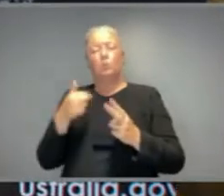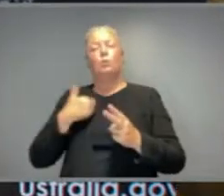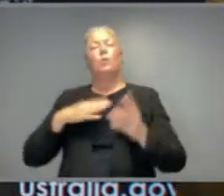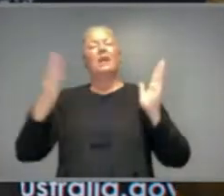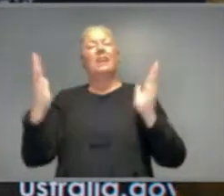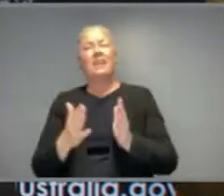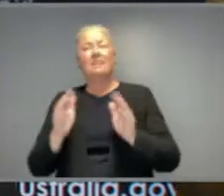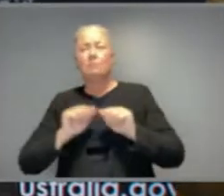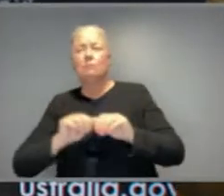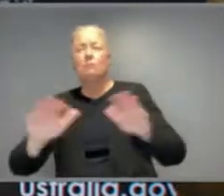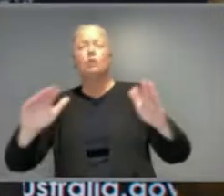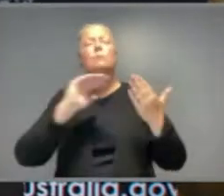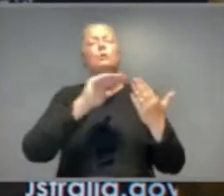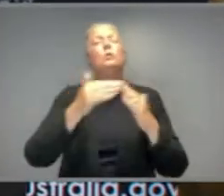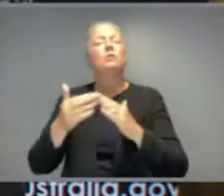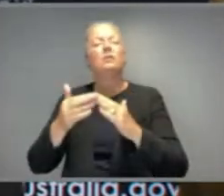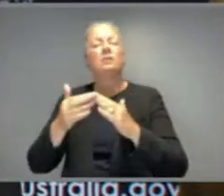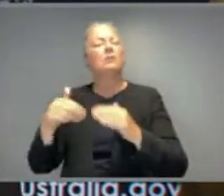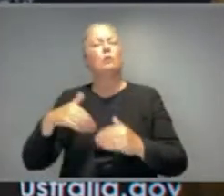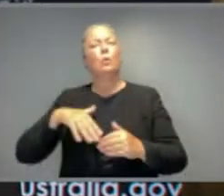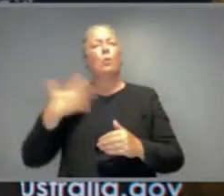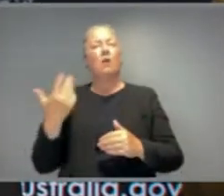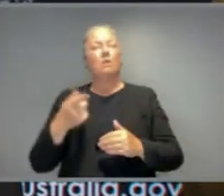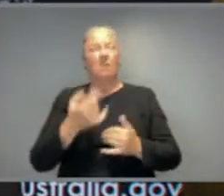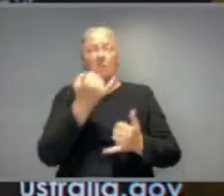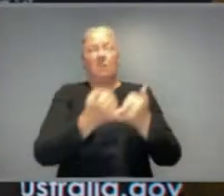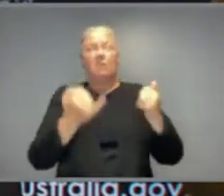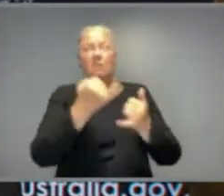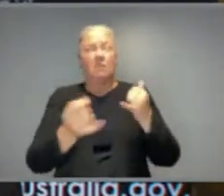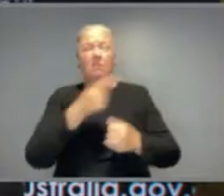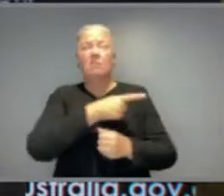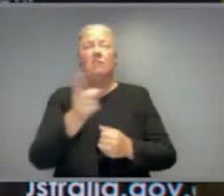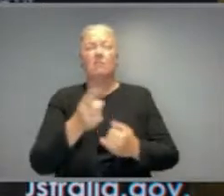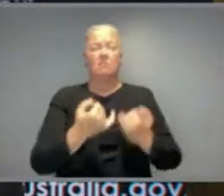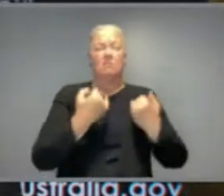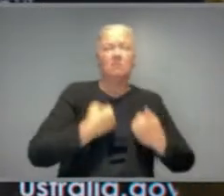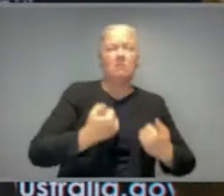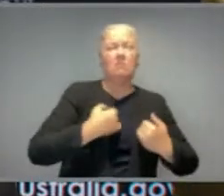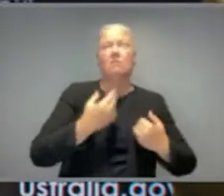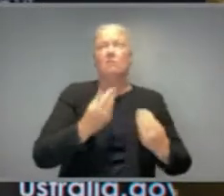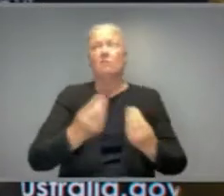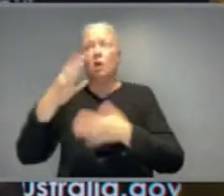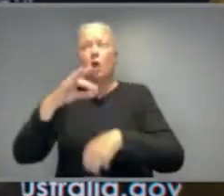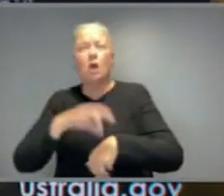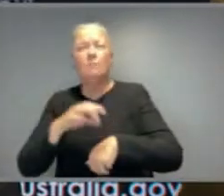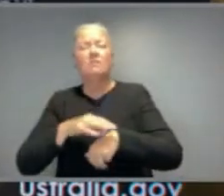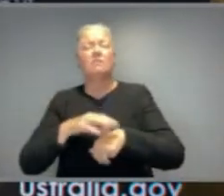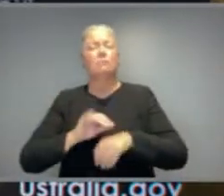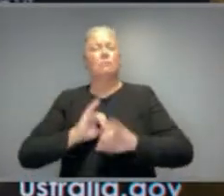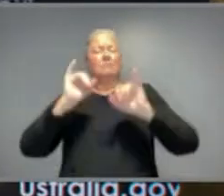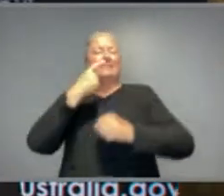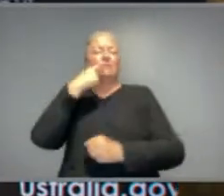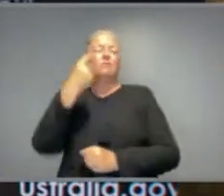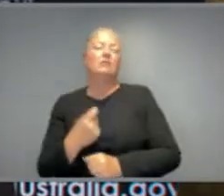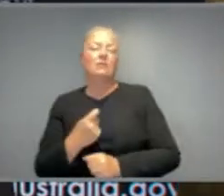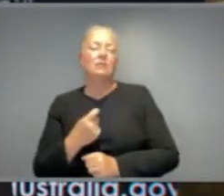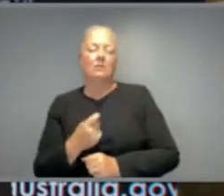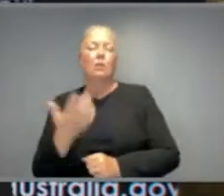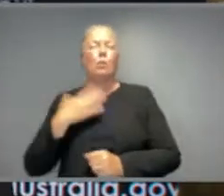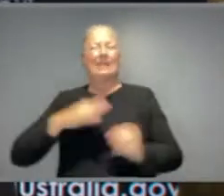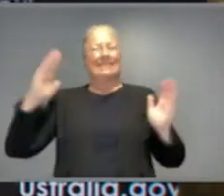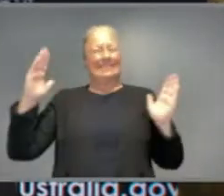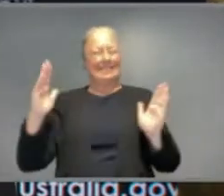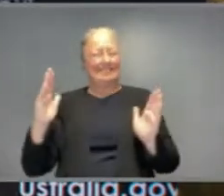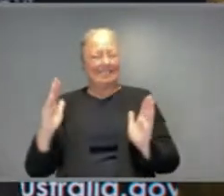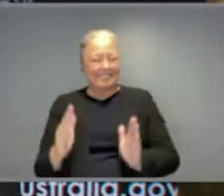don't have those severe illness outcomes and to therefore minimise those hospitalisations, ICU